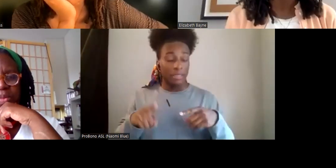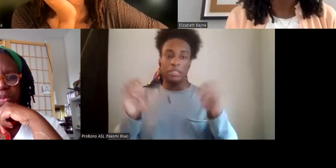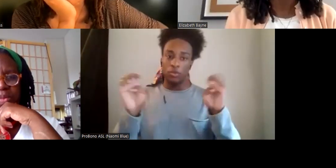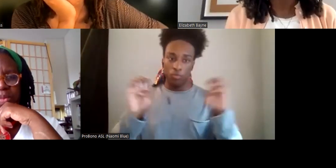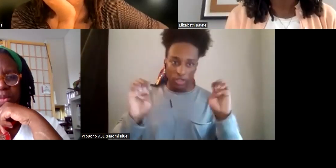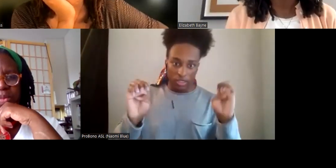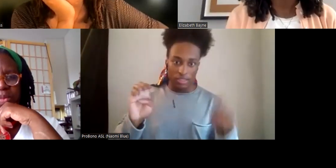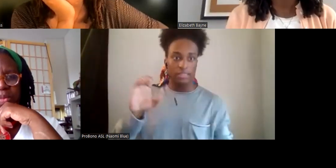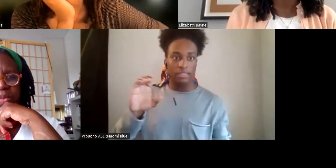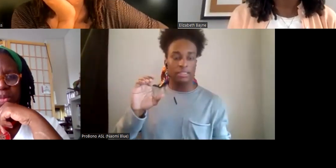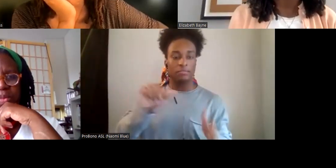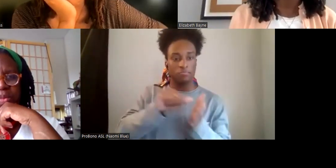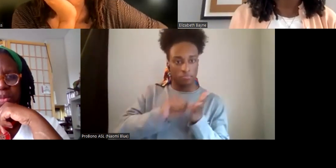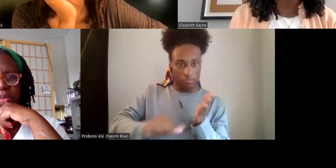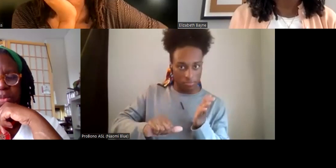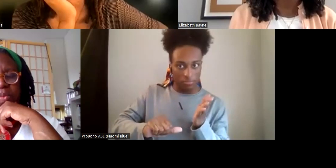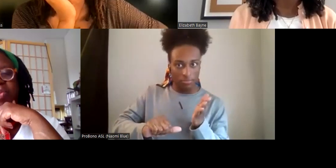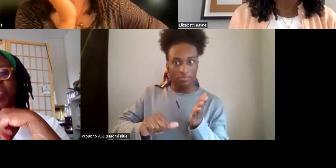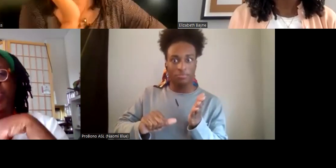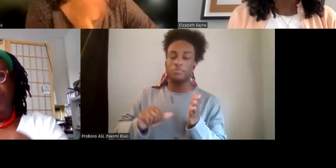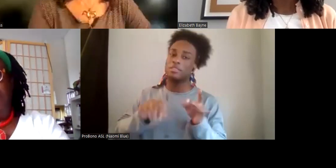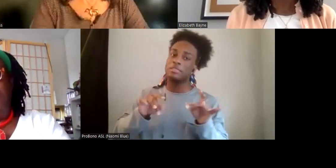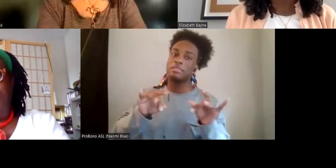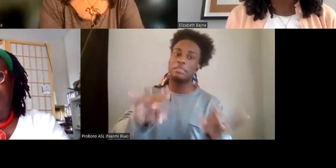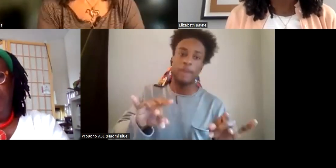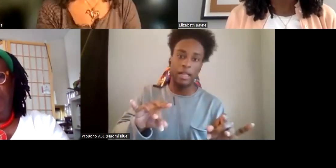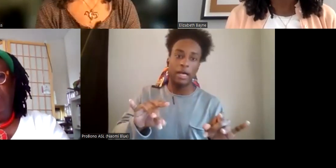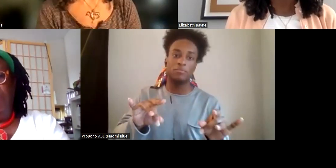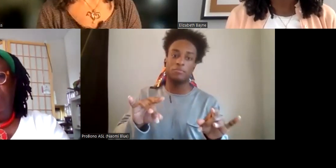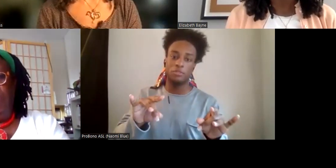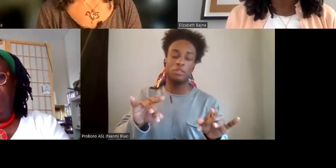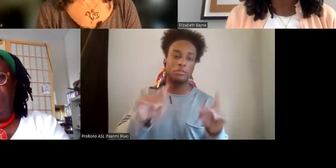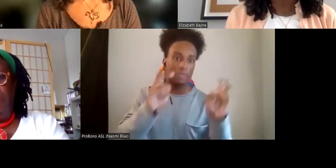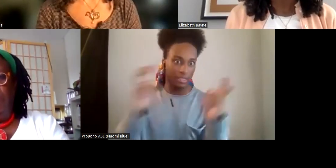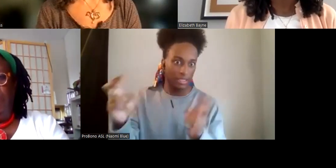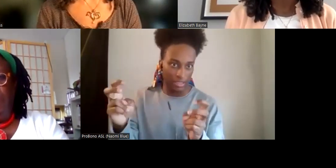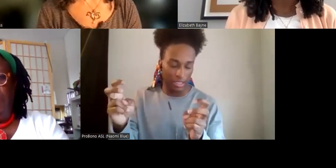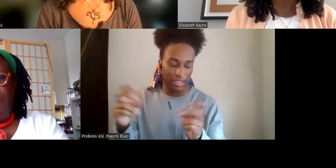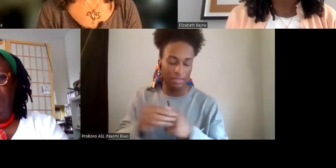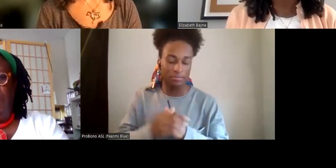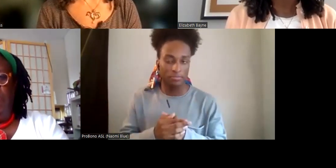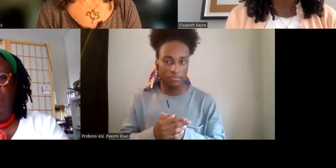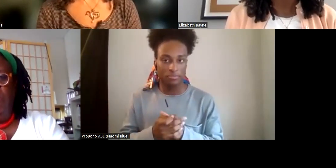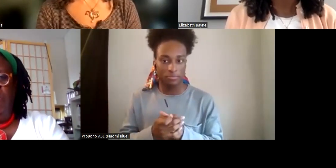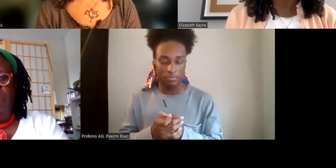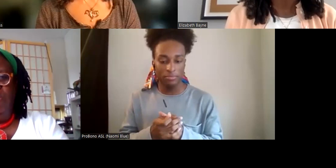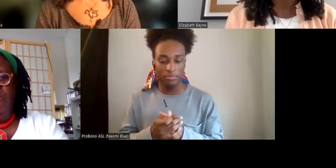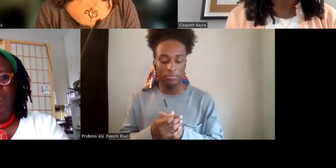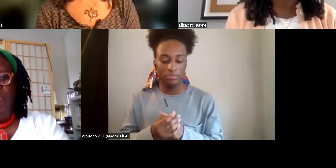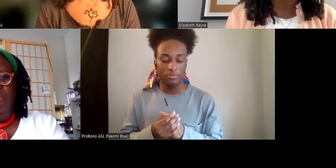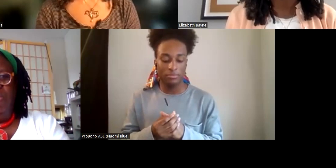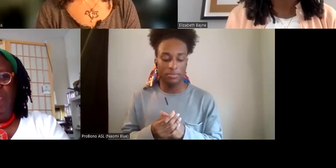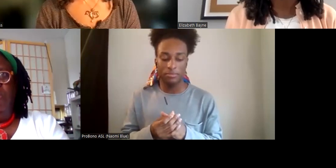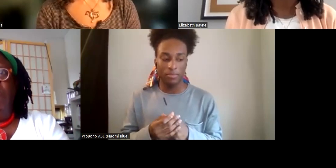C-section because she develops preeclampsia. She is not able to